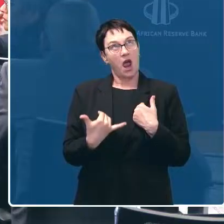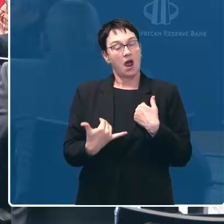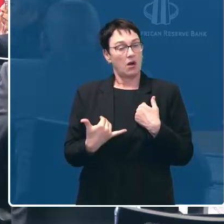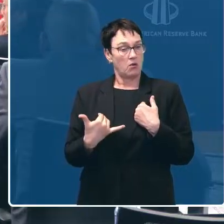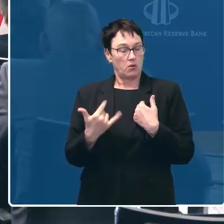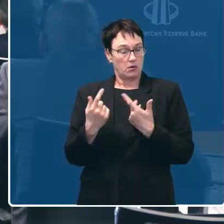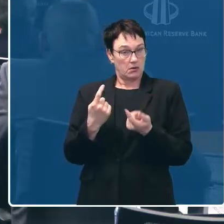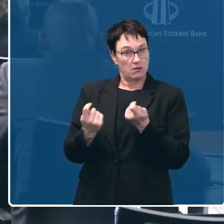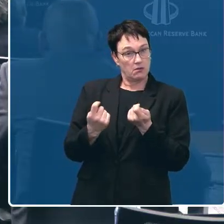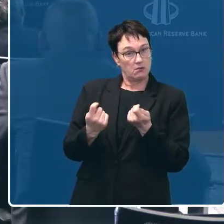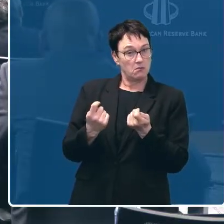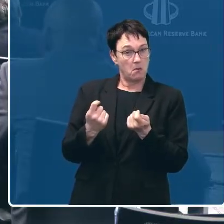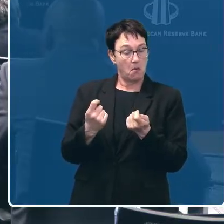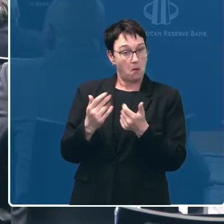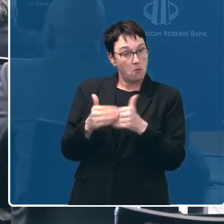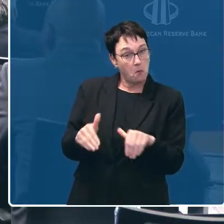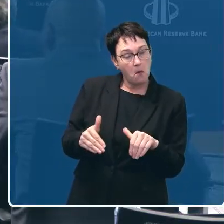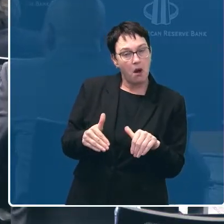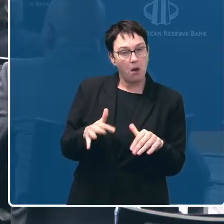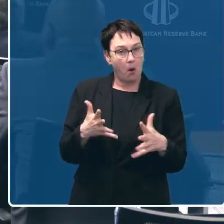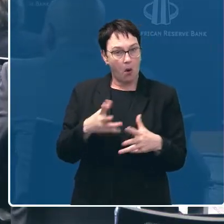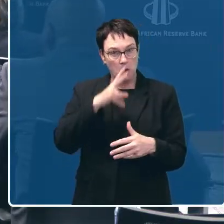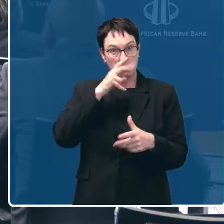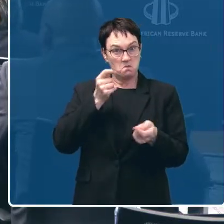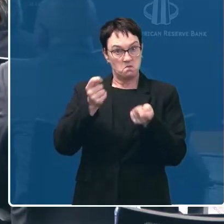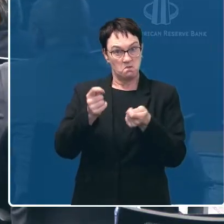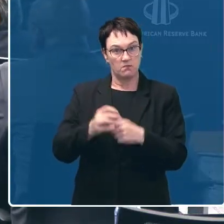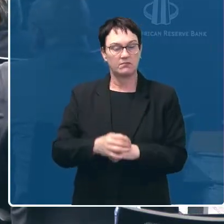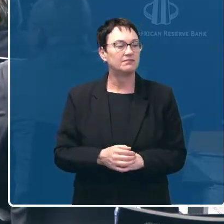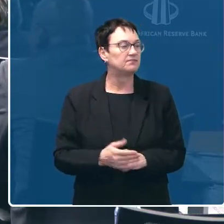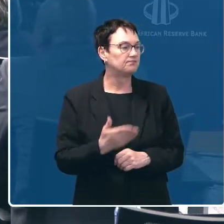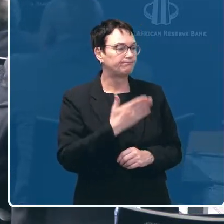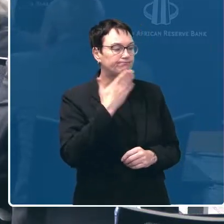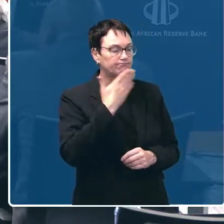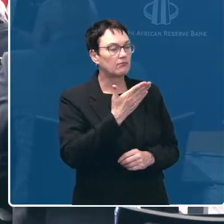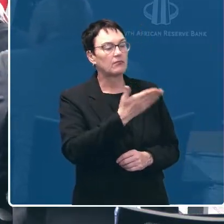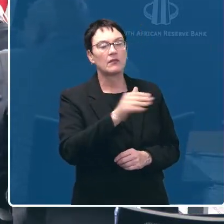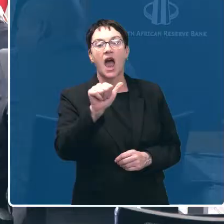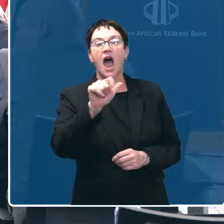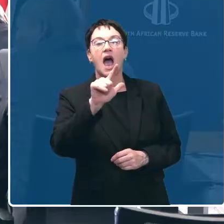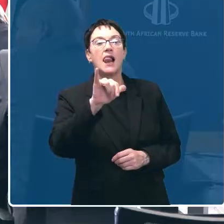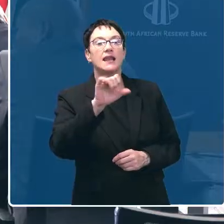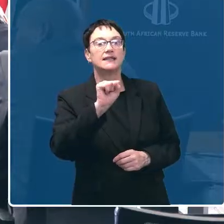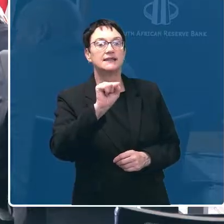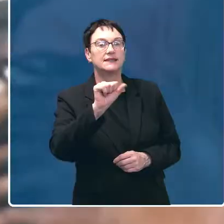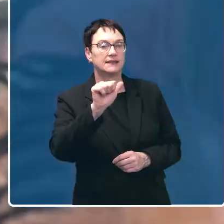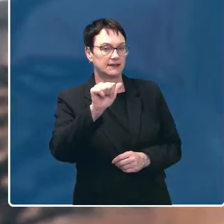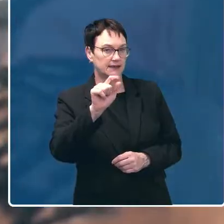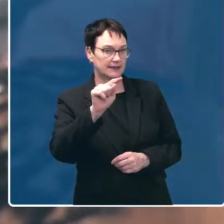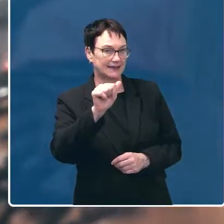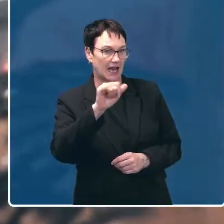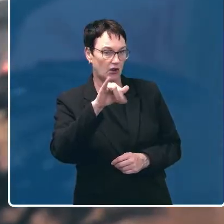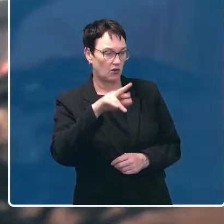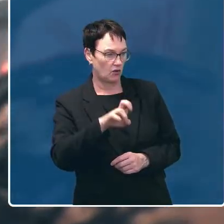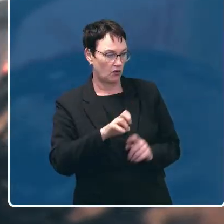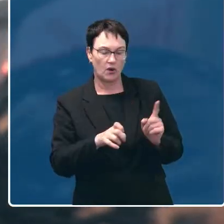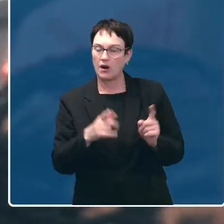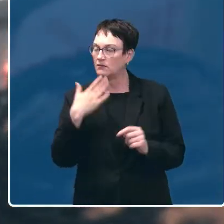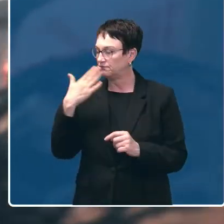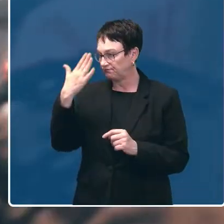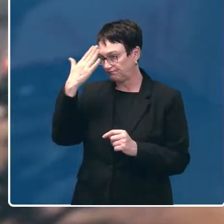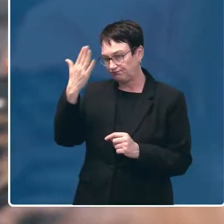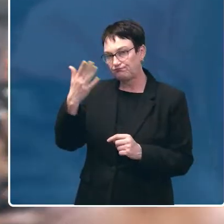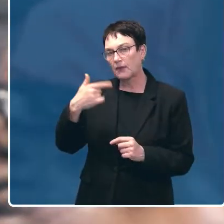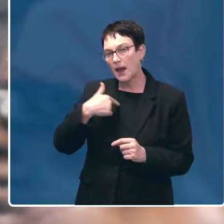Alistair. Governor Alistair Ball from Bloomberg. Thanks very much for taking our questions. Just a quick one. How do you assess the